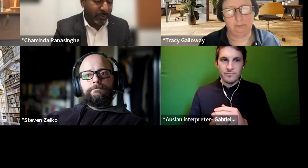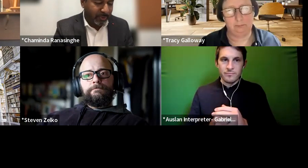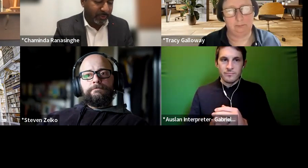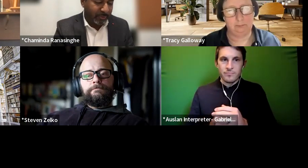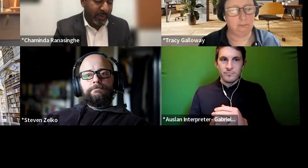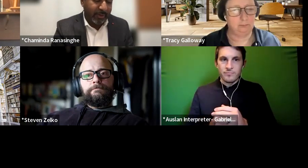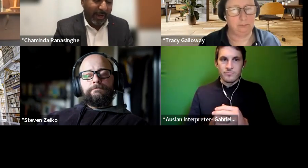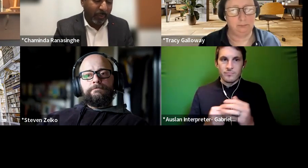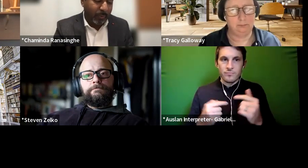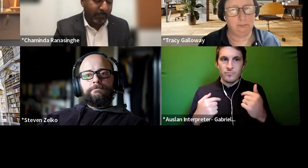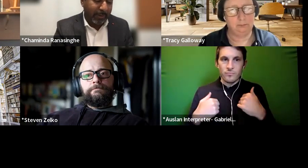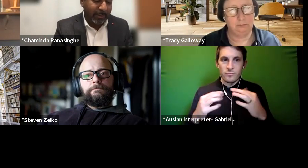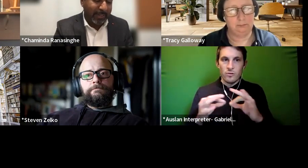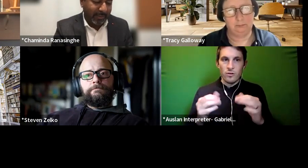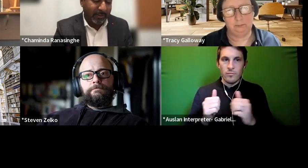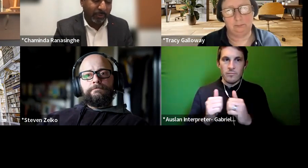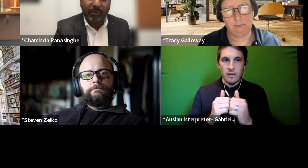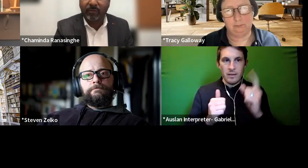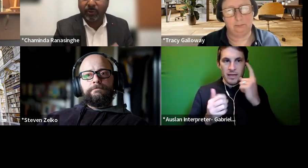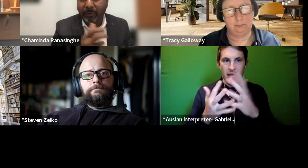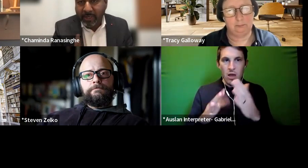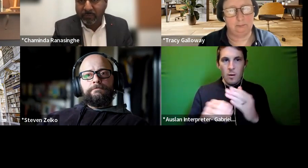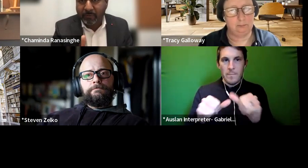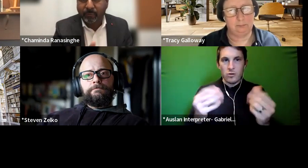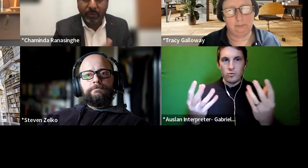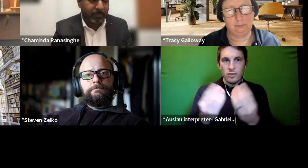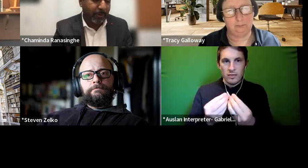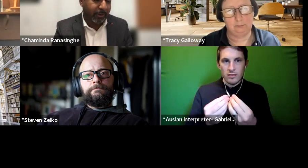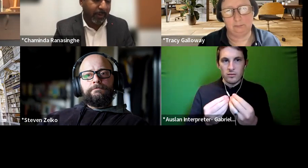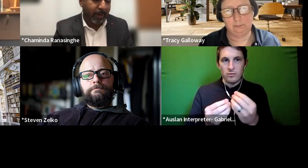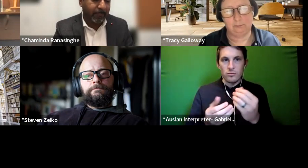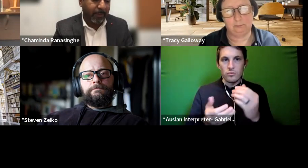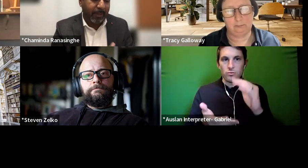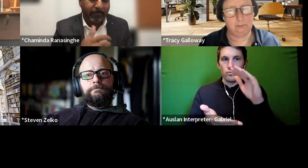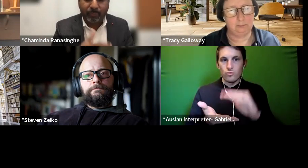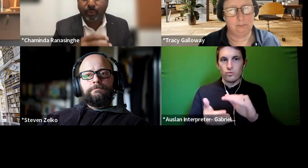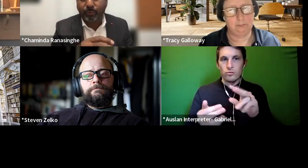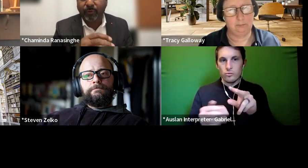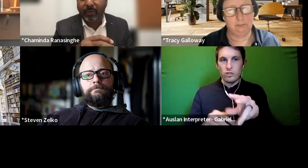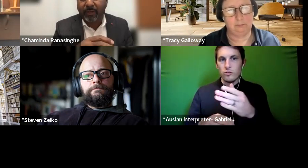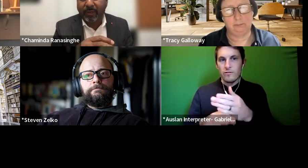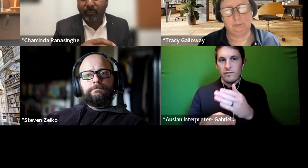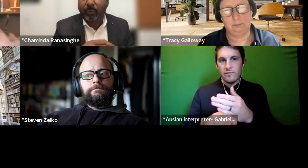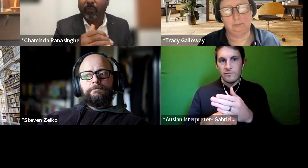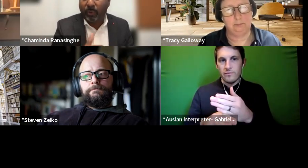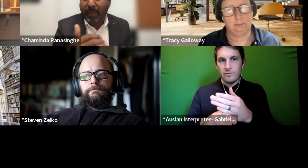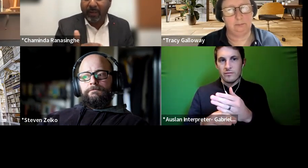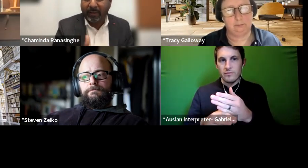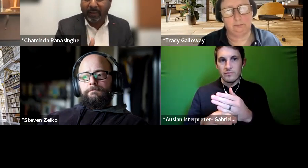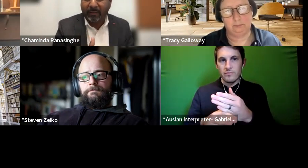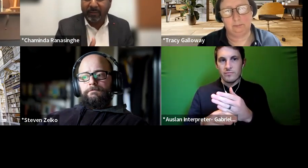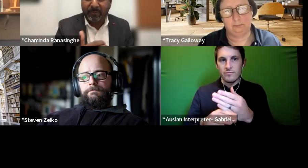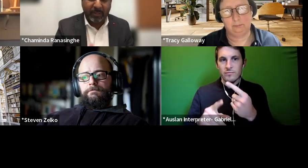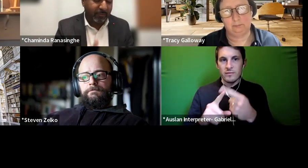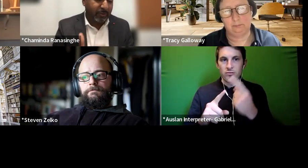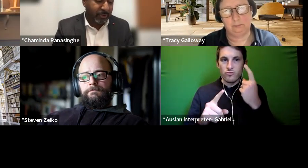as we could do. And how do we work better together to reduce the duplication of effort, which you've spoken about, and improve what we've all gained